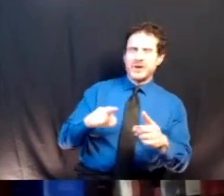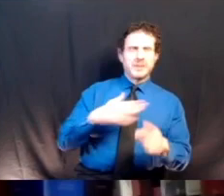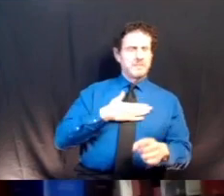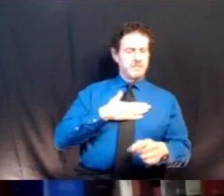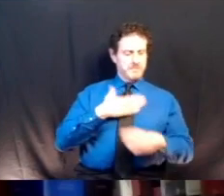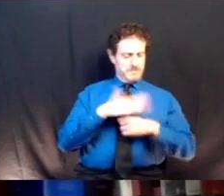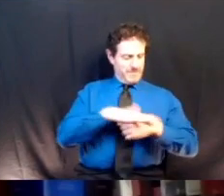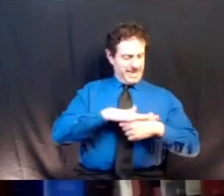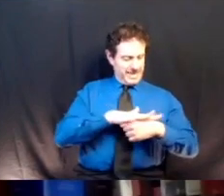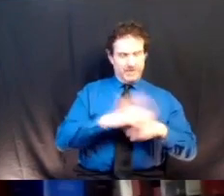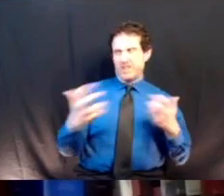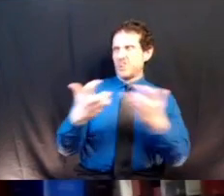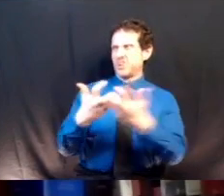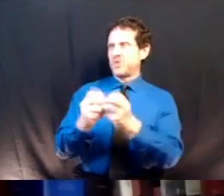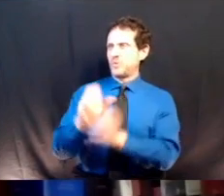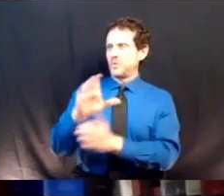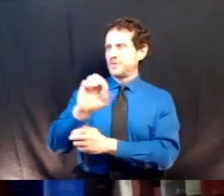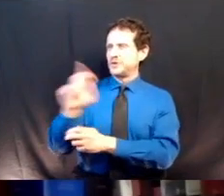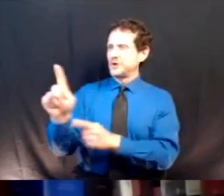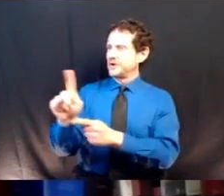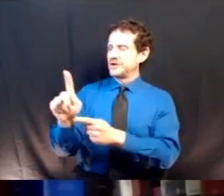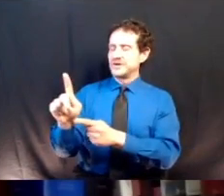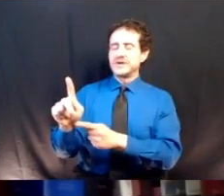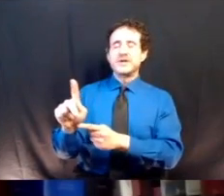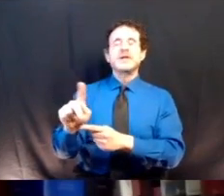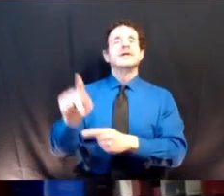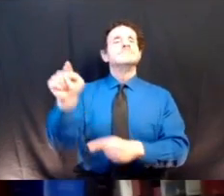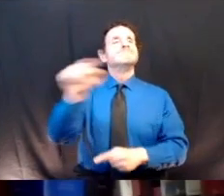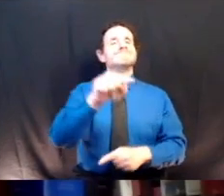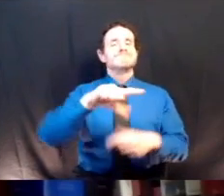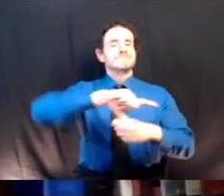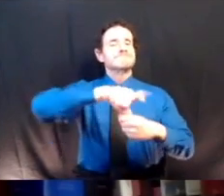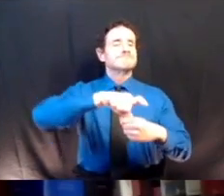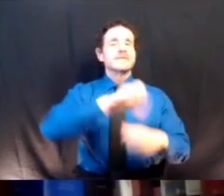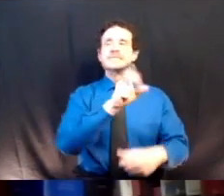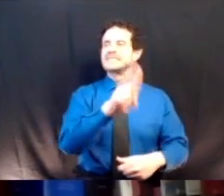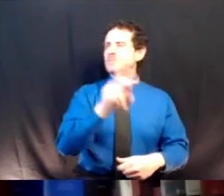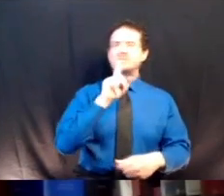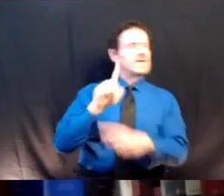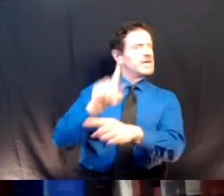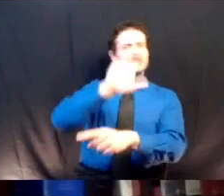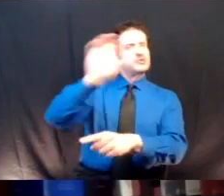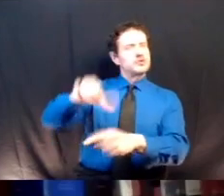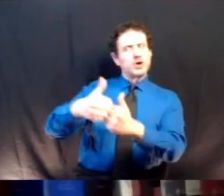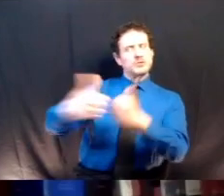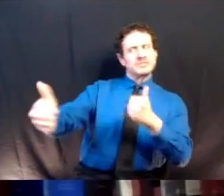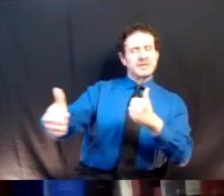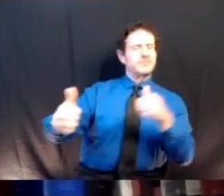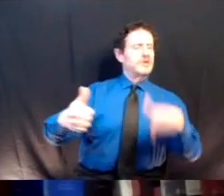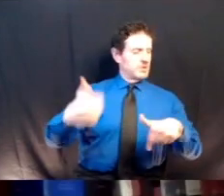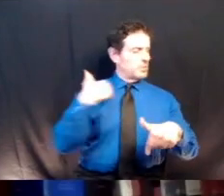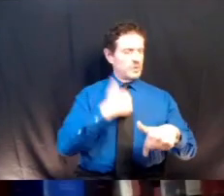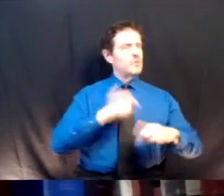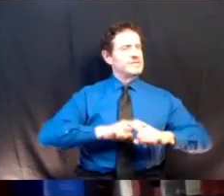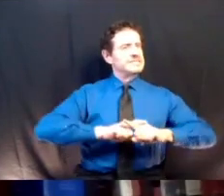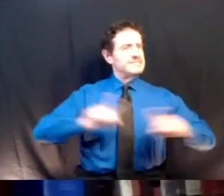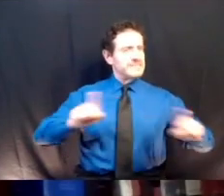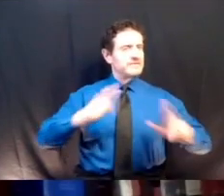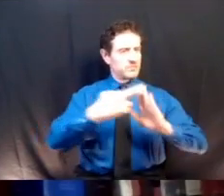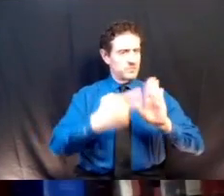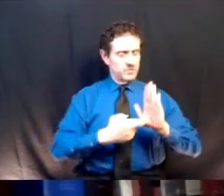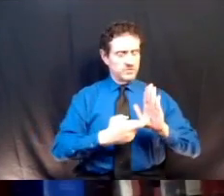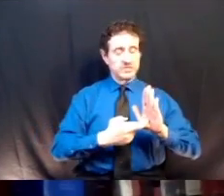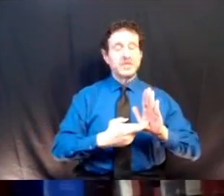Cook County? The suburbs want to separate. I've spoken to several mayors. We've also seen several